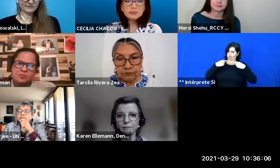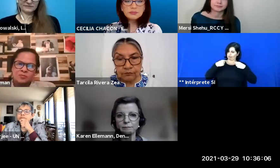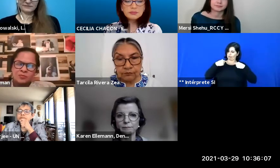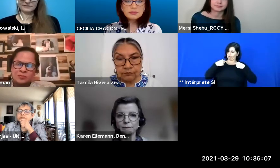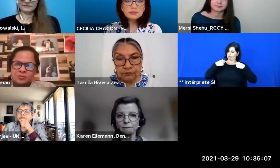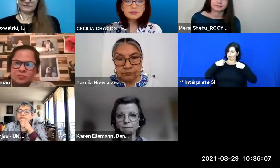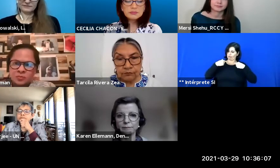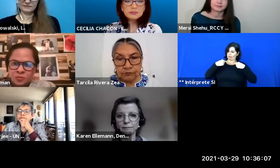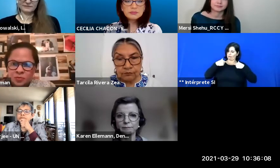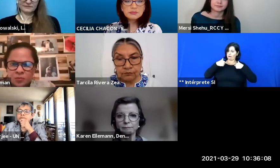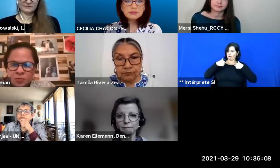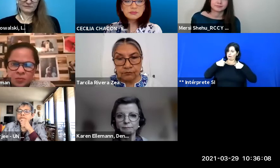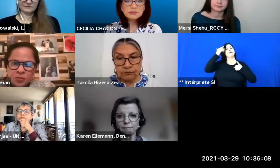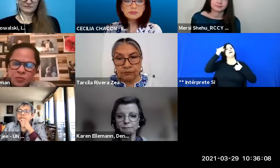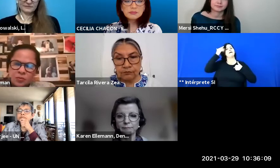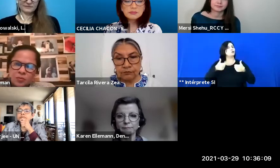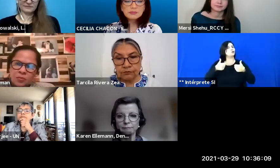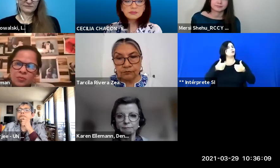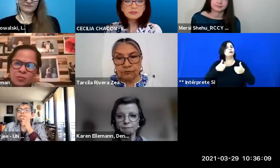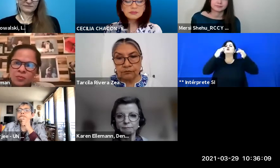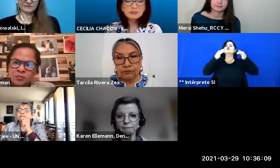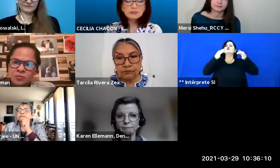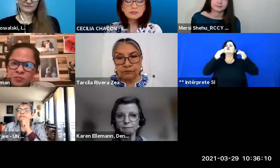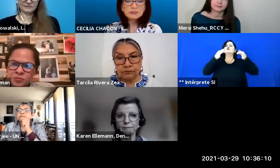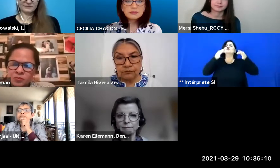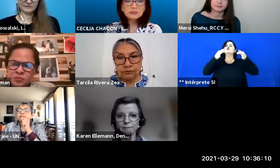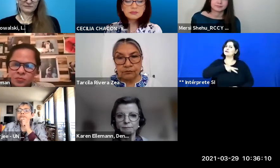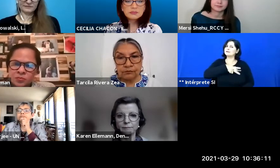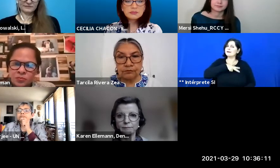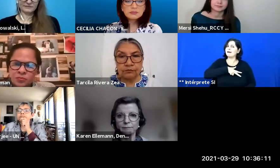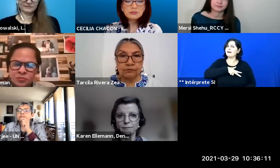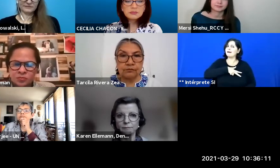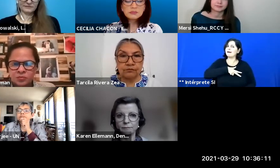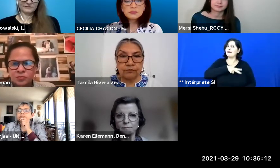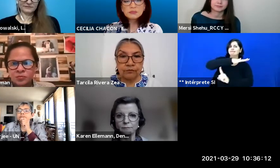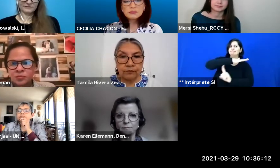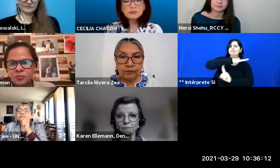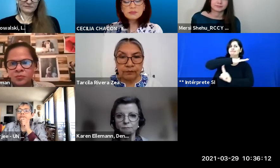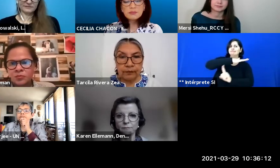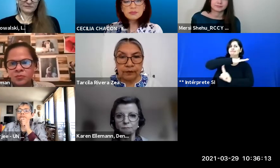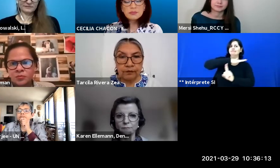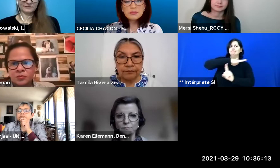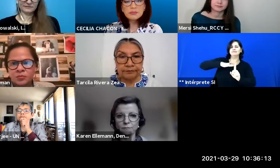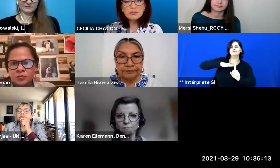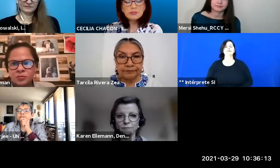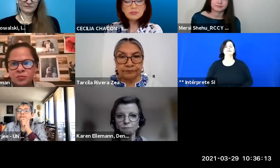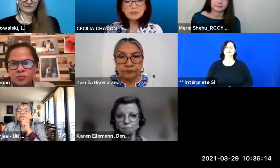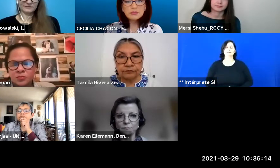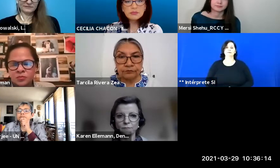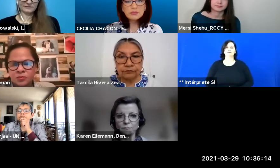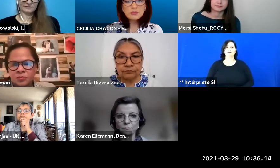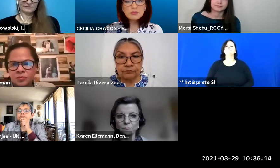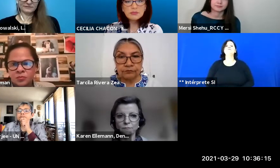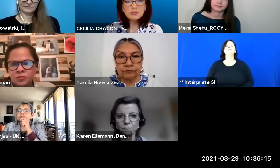inclusion. And let me tell you that for us, representation, we need to assure representation, resource,